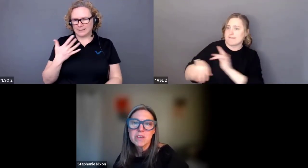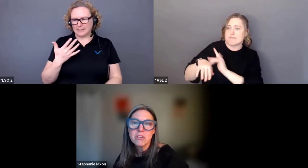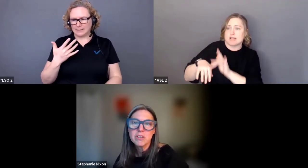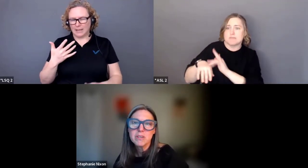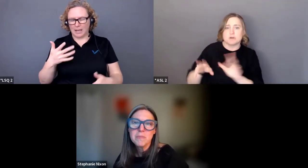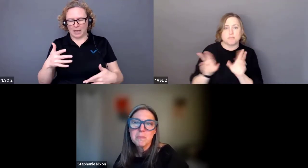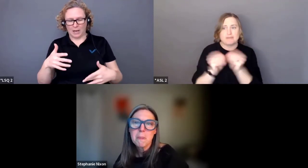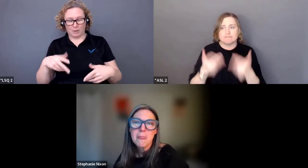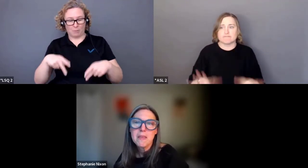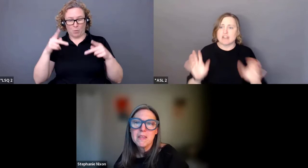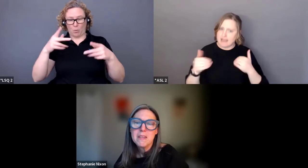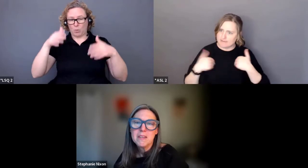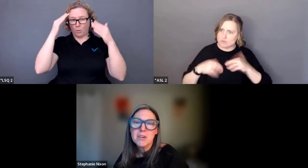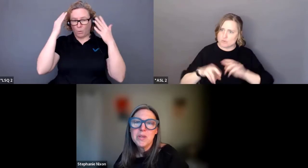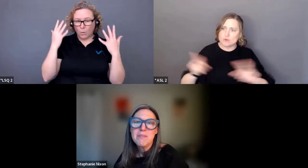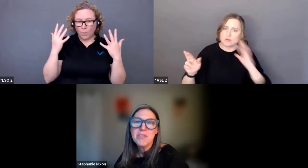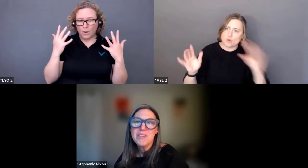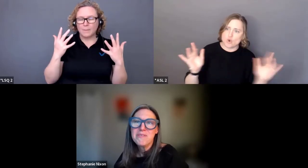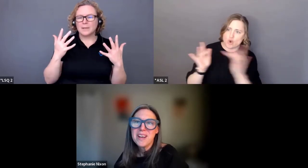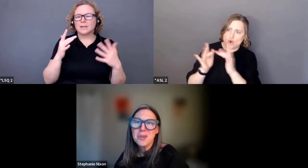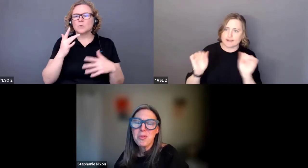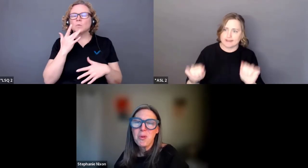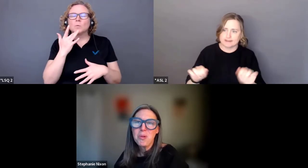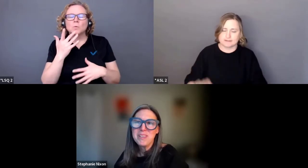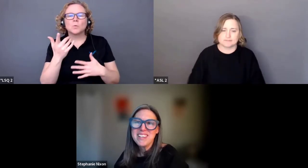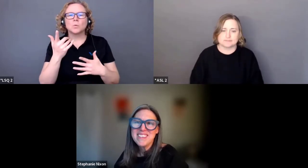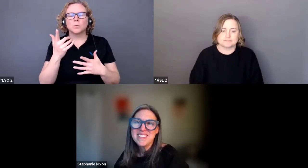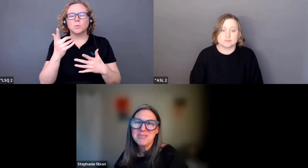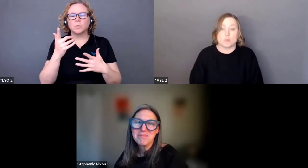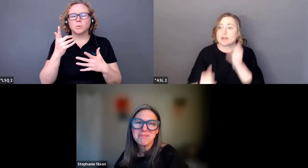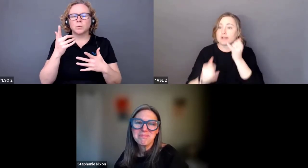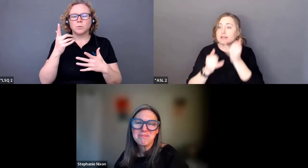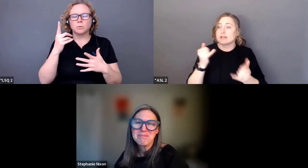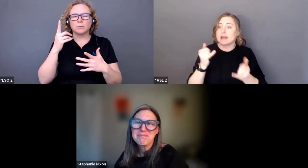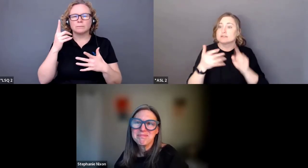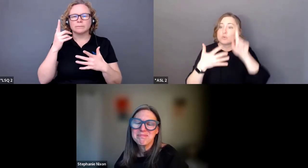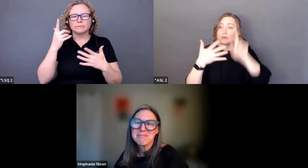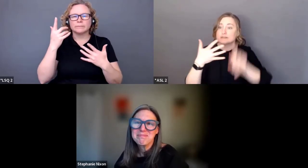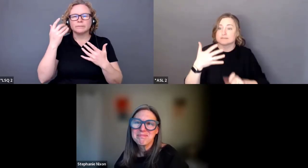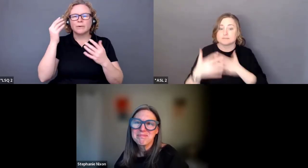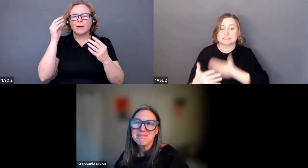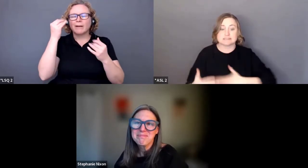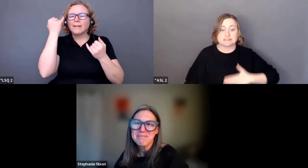after this session. Can we have the final poll, please?